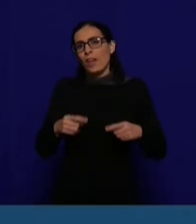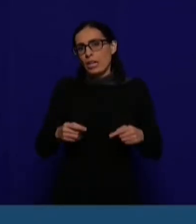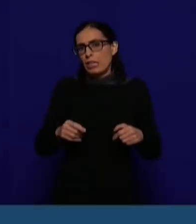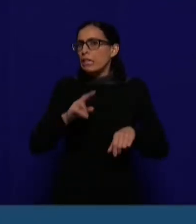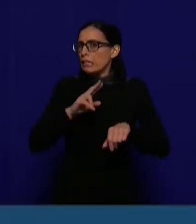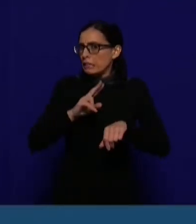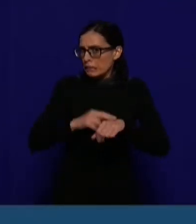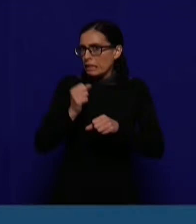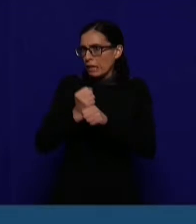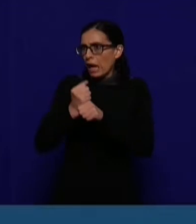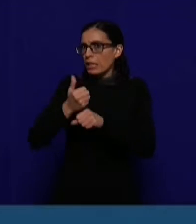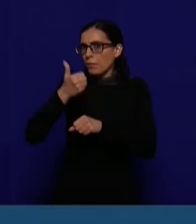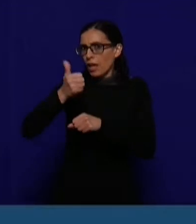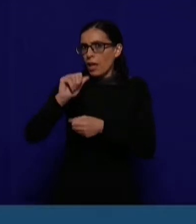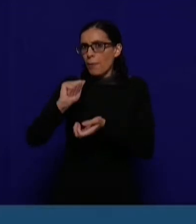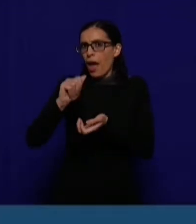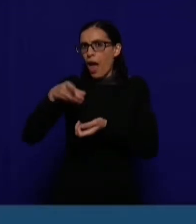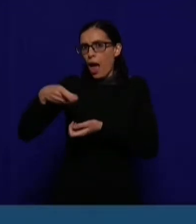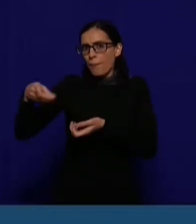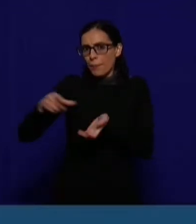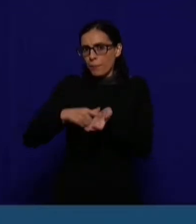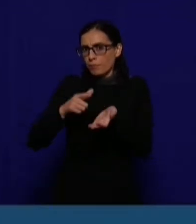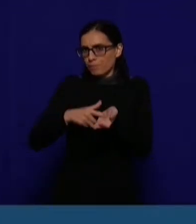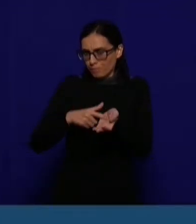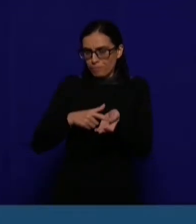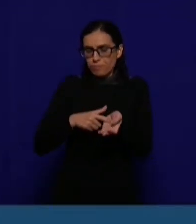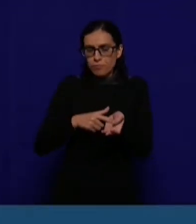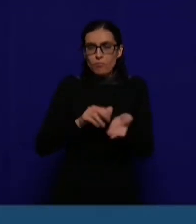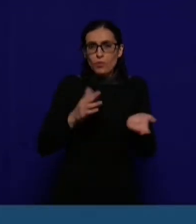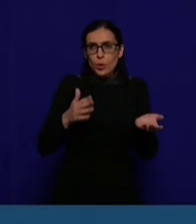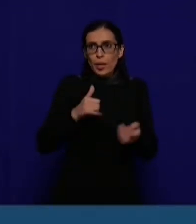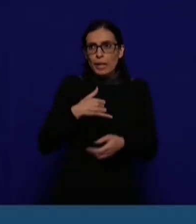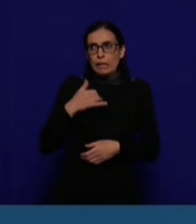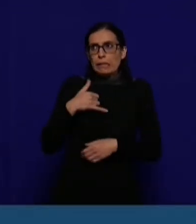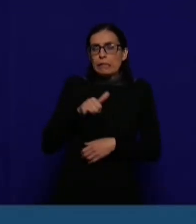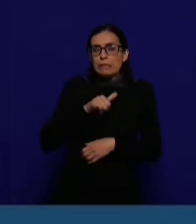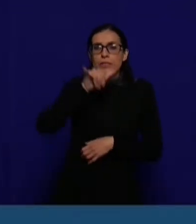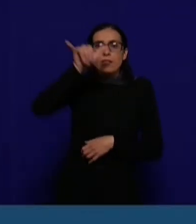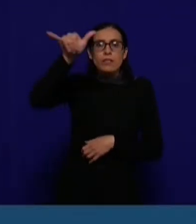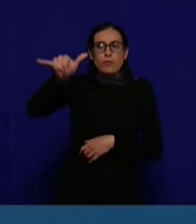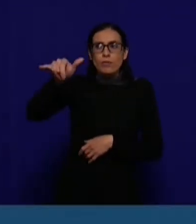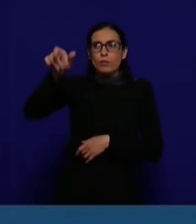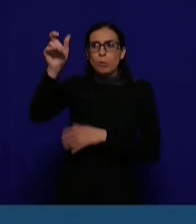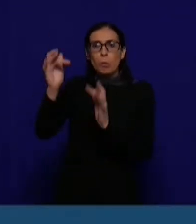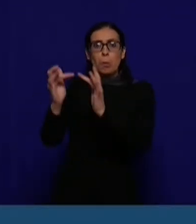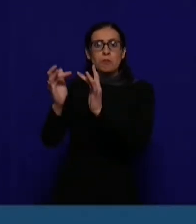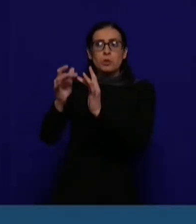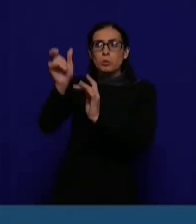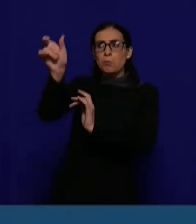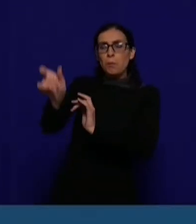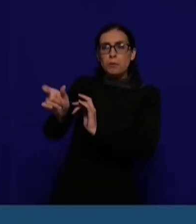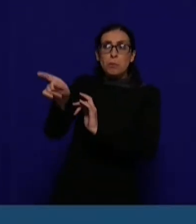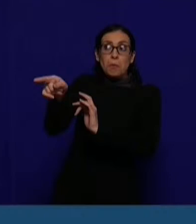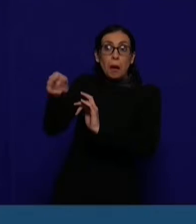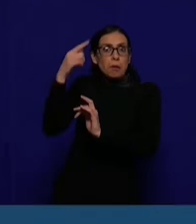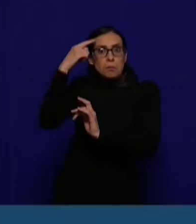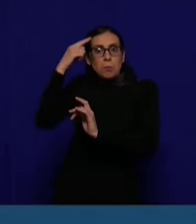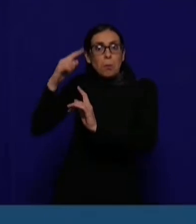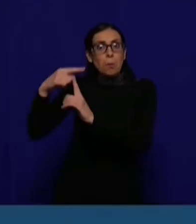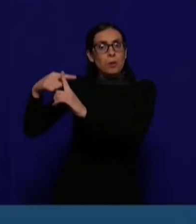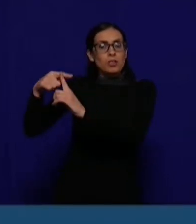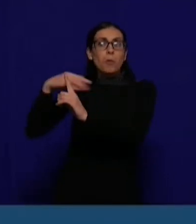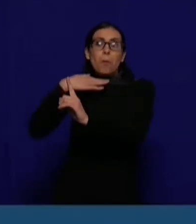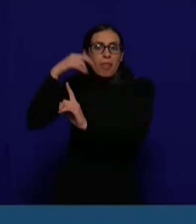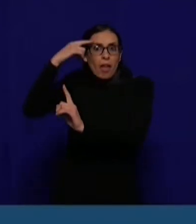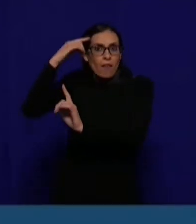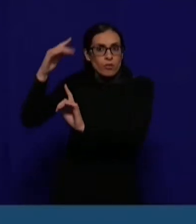jekk inti barra minn Malta kont qiegħed f'kuntatt mingħajr ma taf ma' persuna li seta' kien pożittiv, hemmhekk inti ħadd tirċievi l-alert. U l-istess